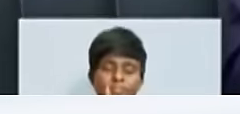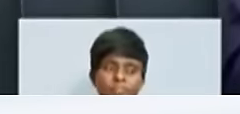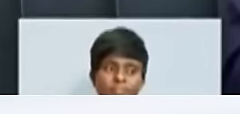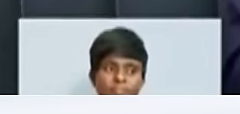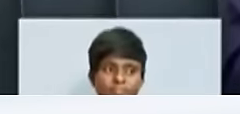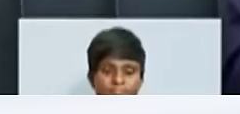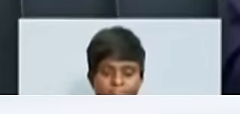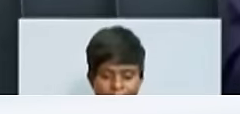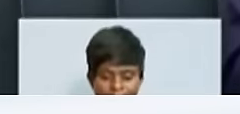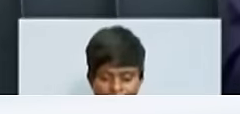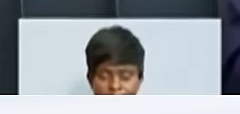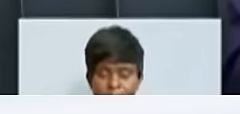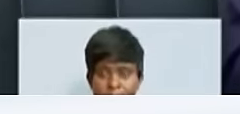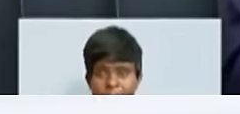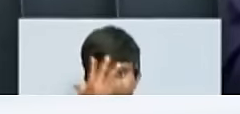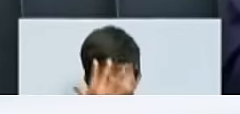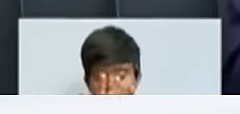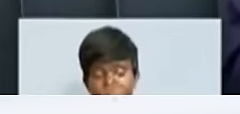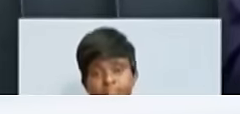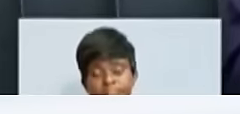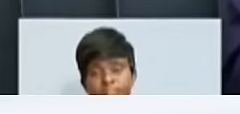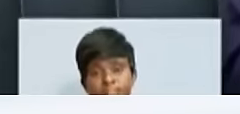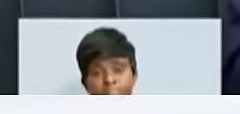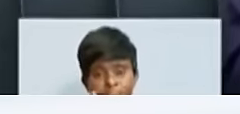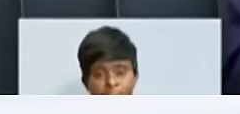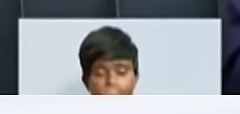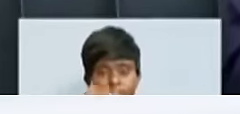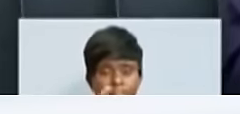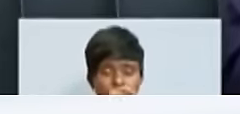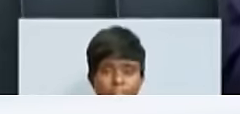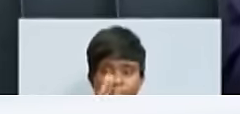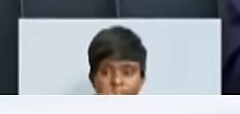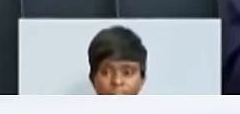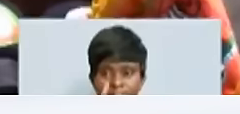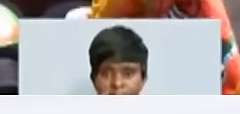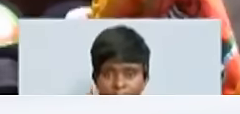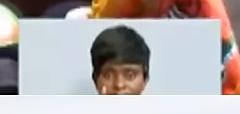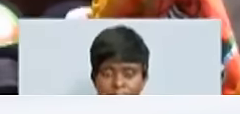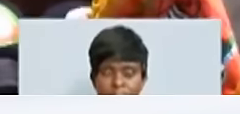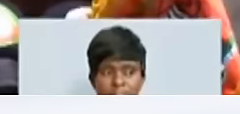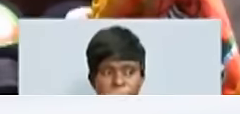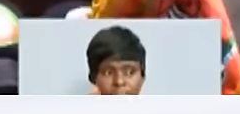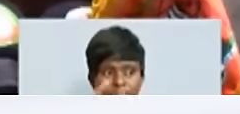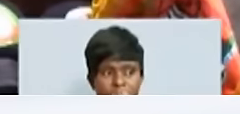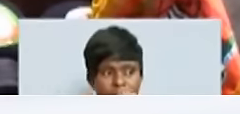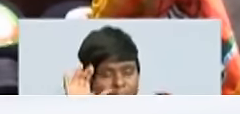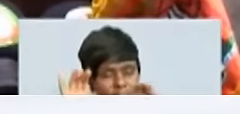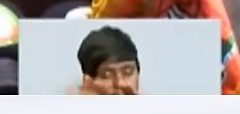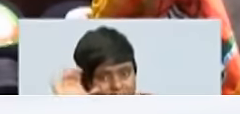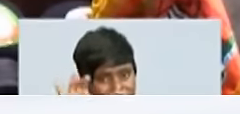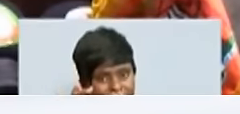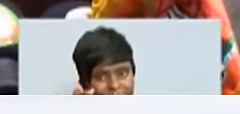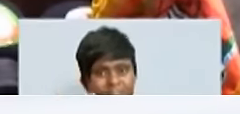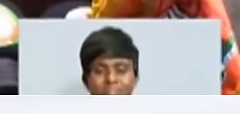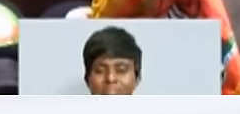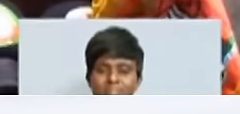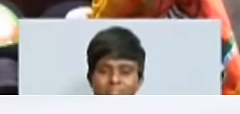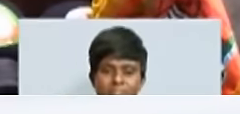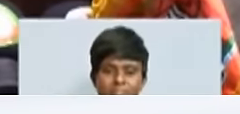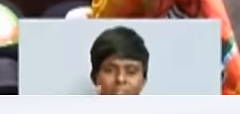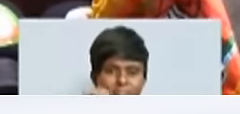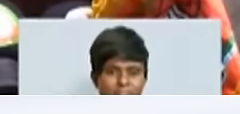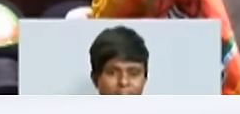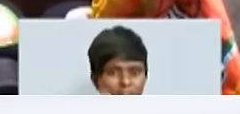to decongest police cells and bail on flexible conditions, not asking for